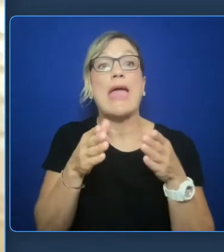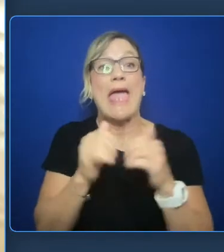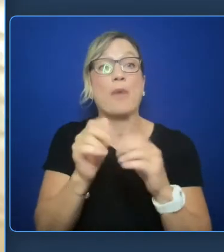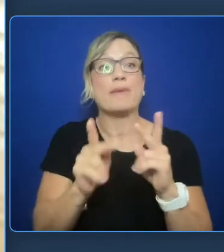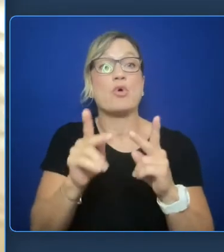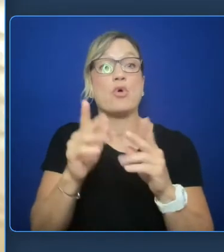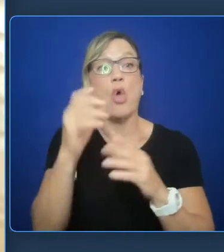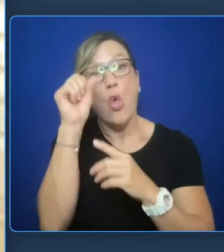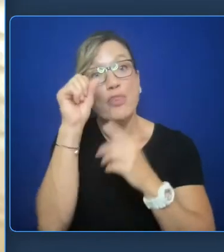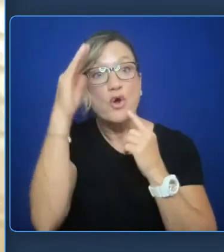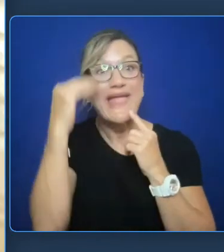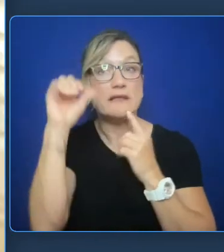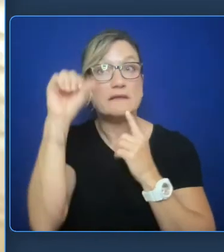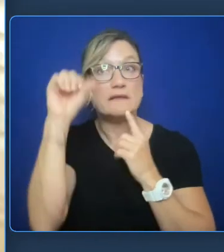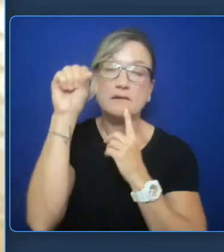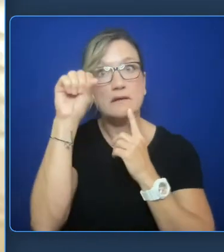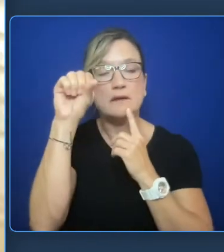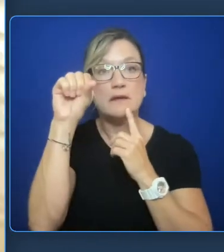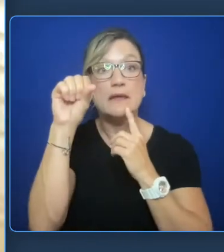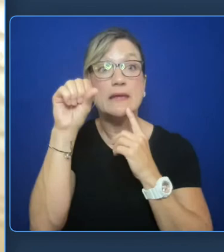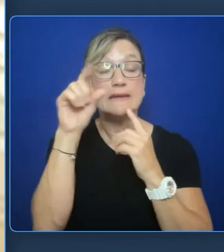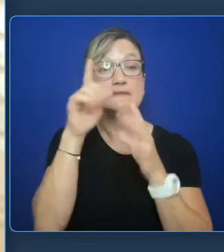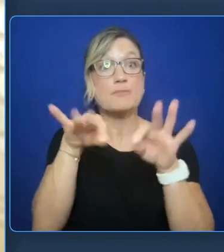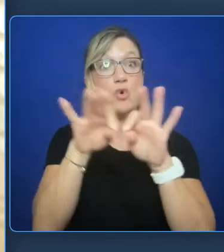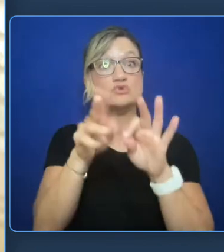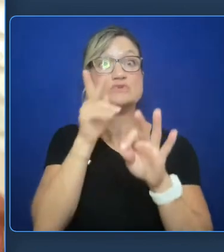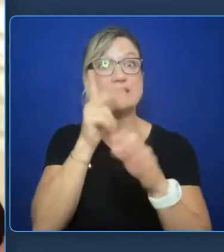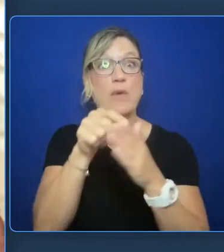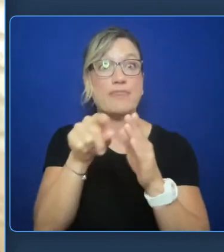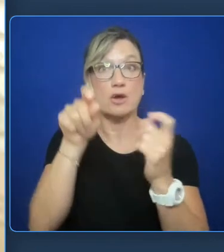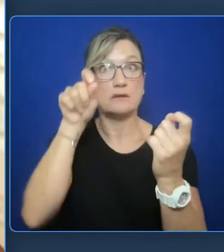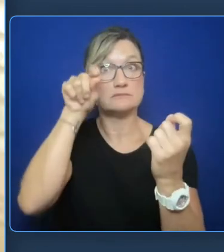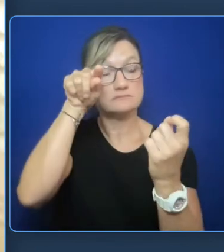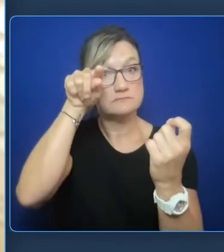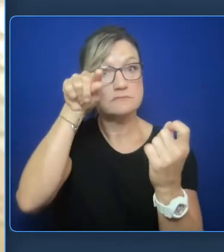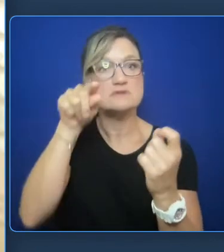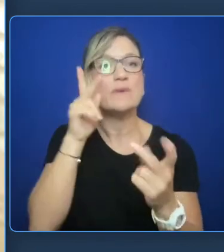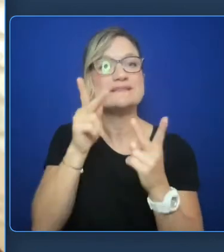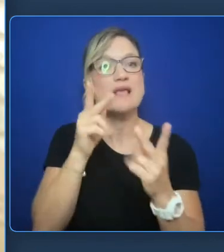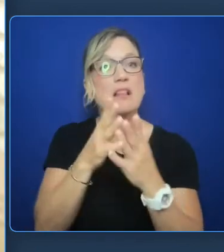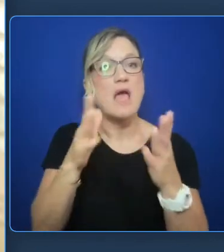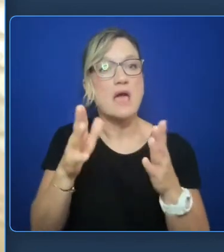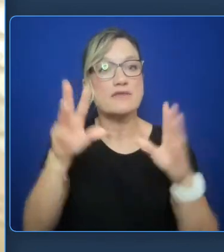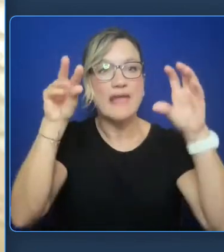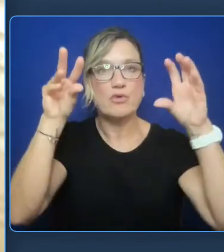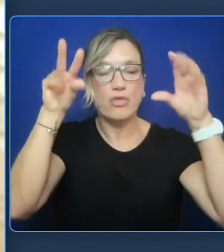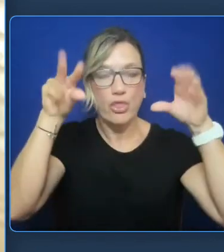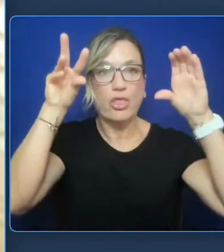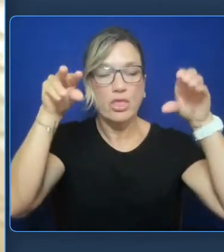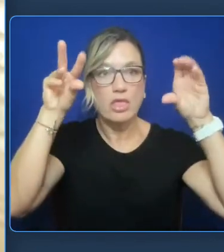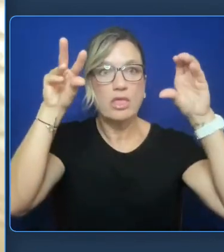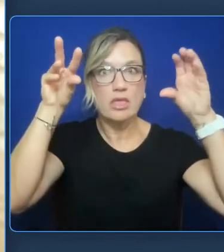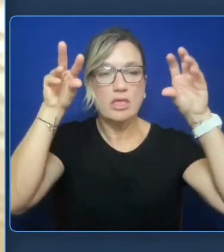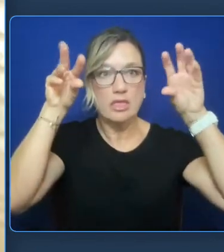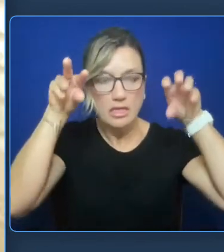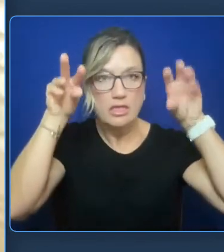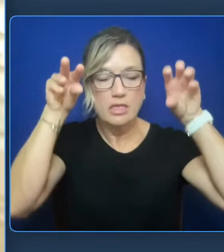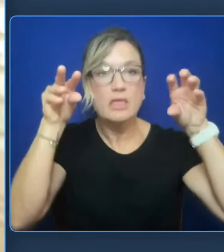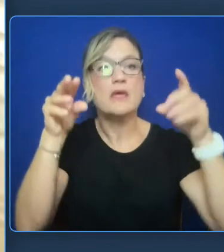their heads, it's really important for them to see what they're shooting. We see a lot of cameras doing this. So when